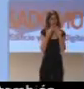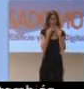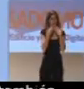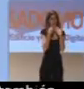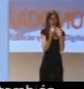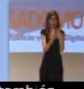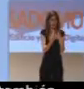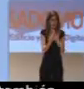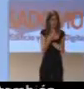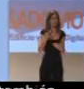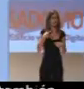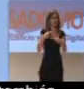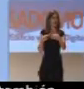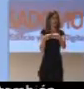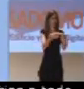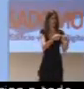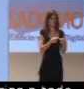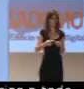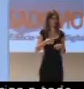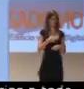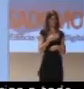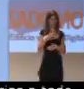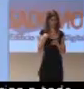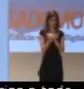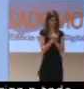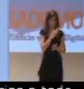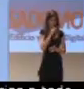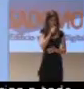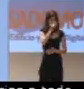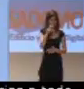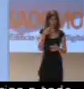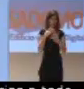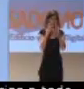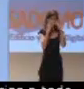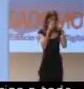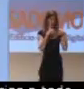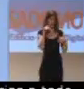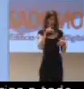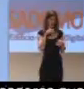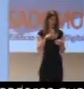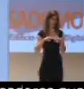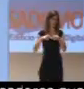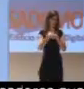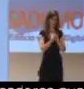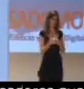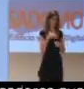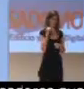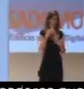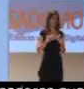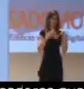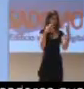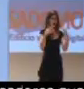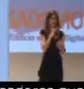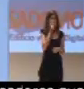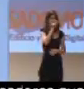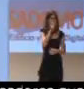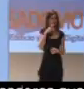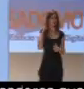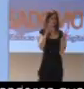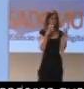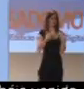equitable world, and I would like to thank the consortium and all the researchers who are here and all the